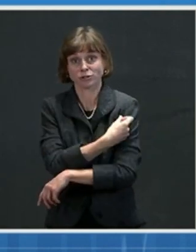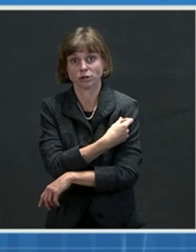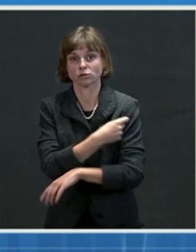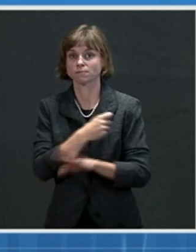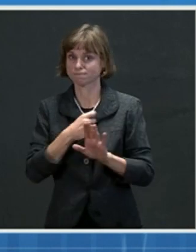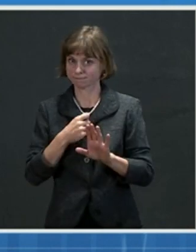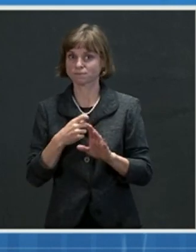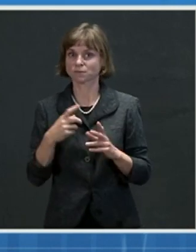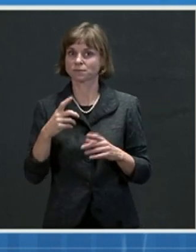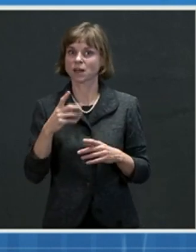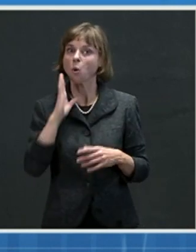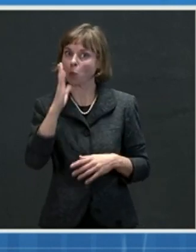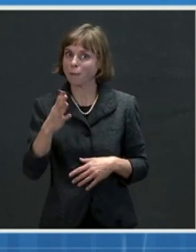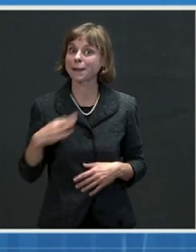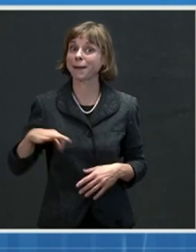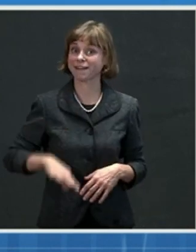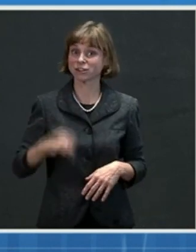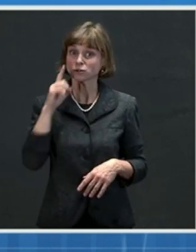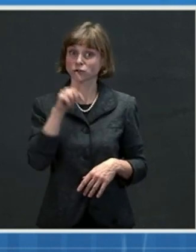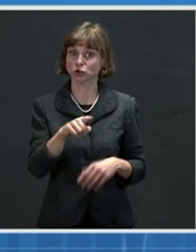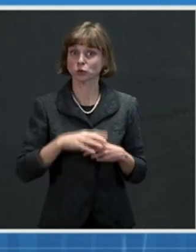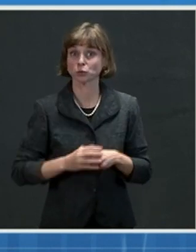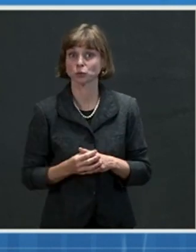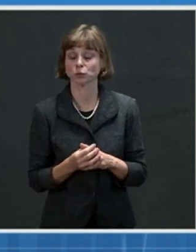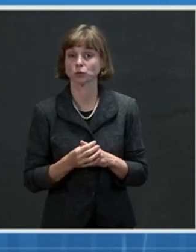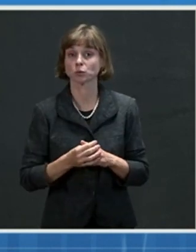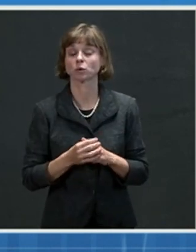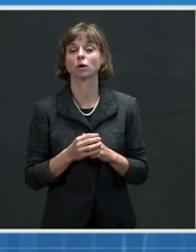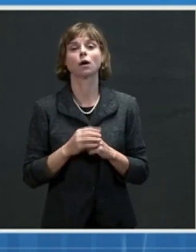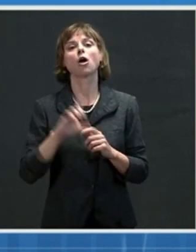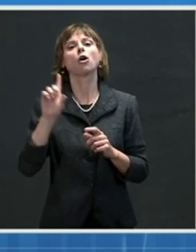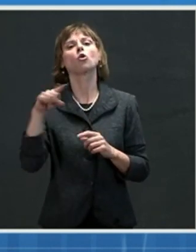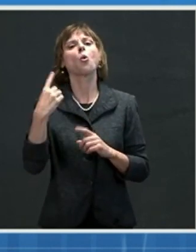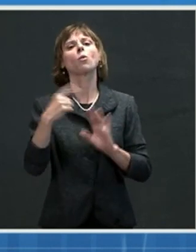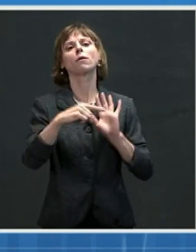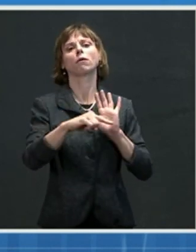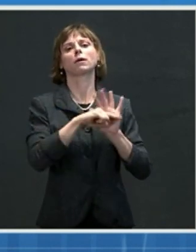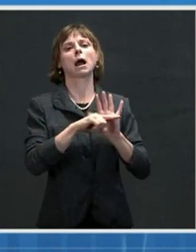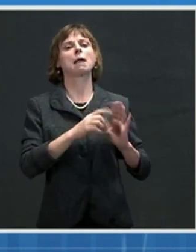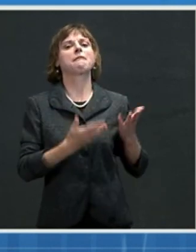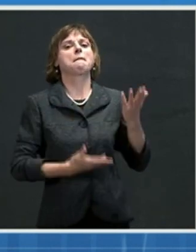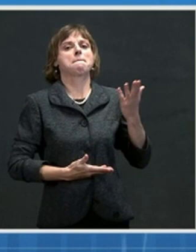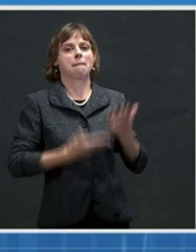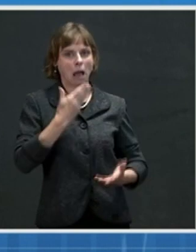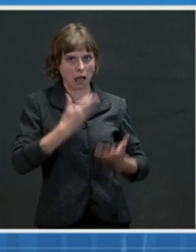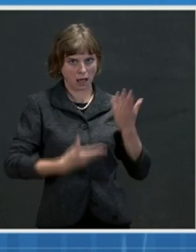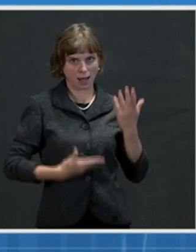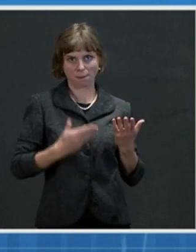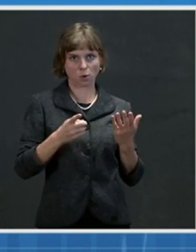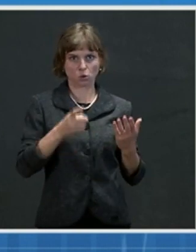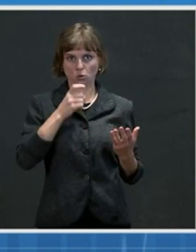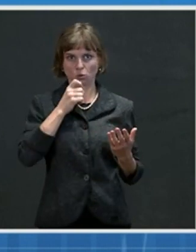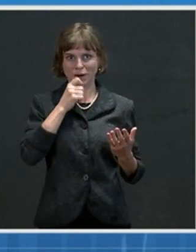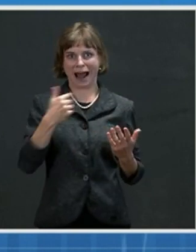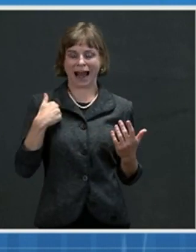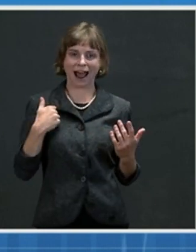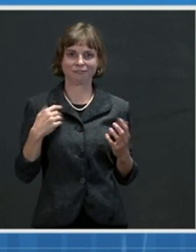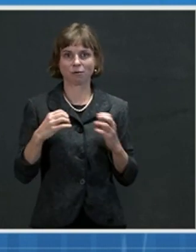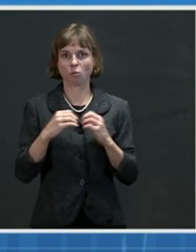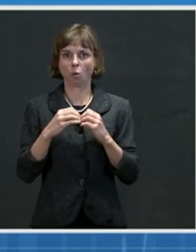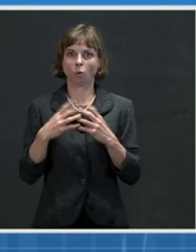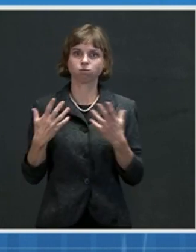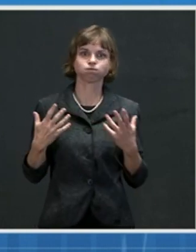that would be beneficial to you. The only potential downside might be that you might not have as robust